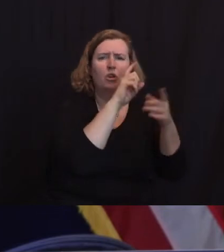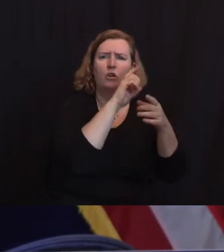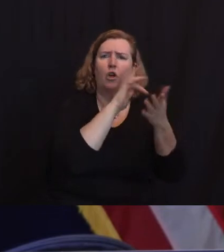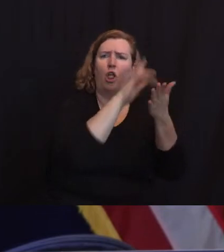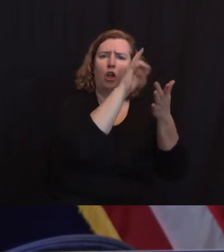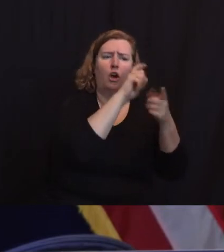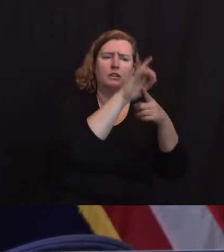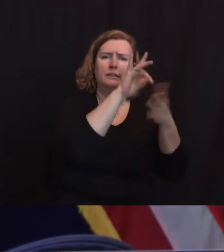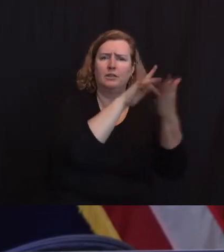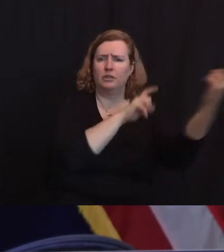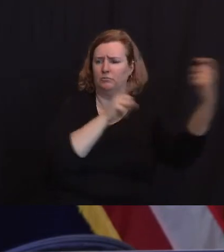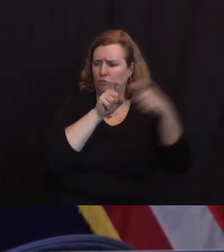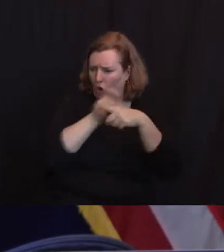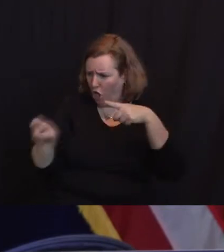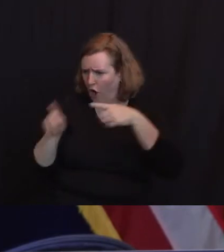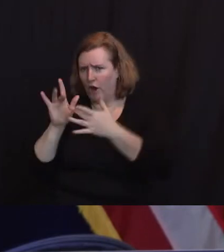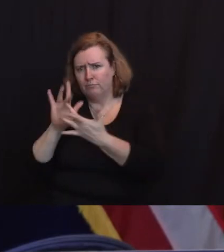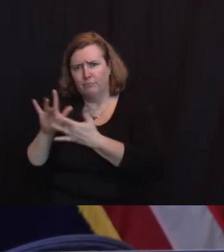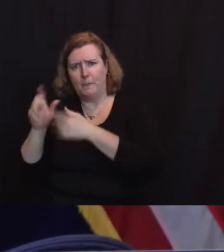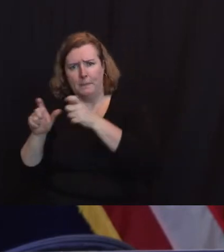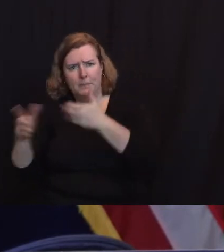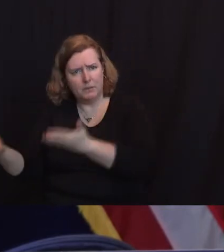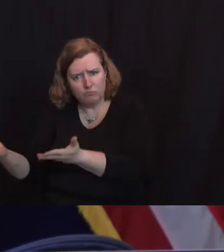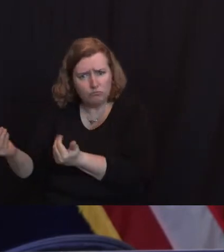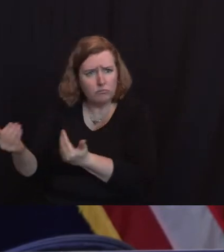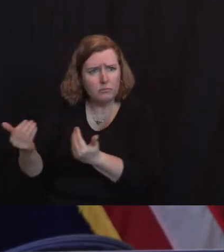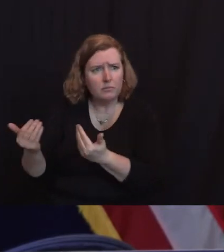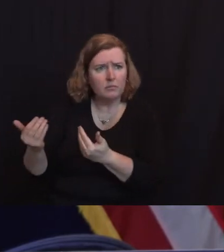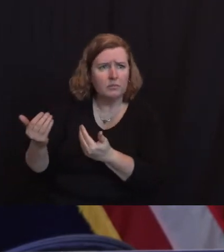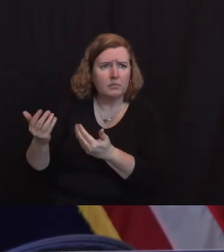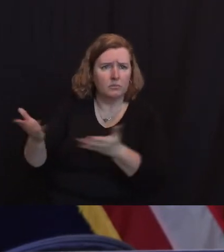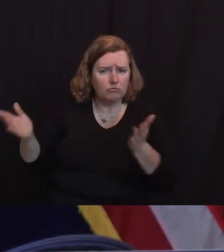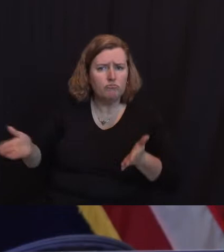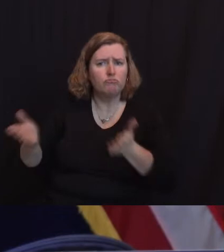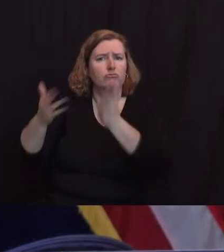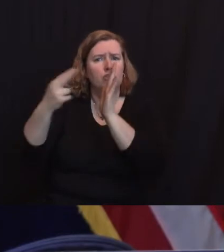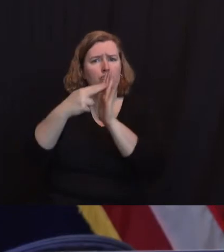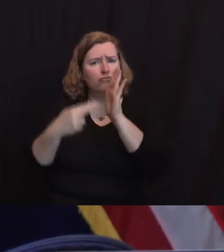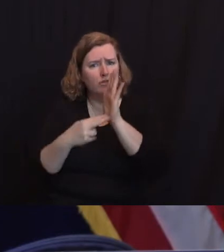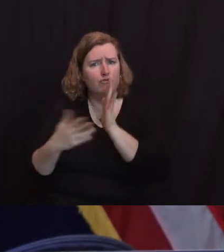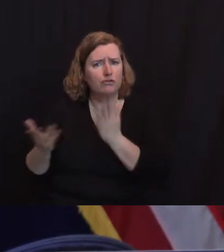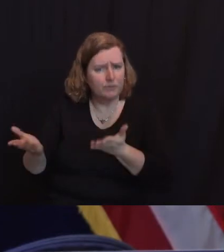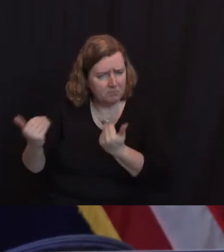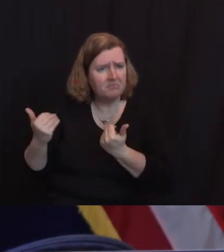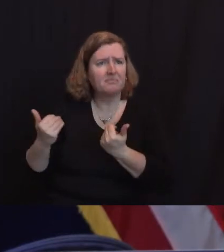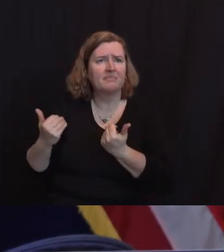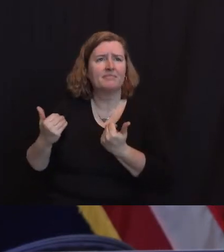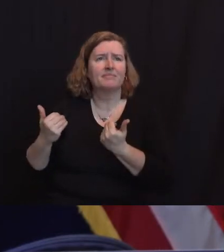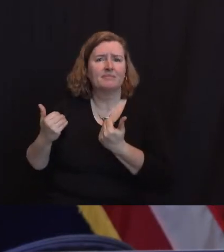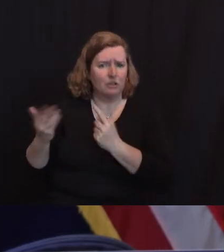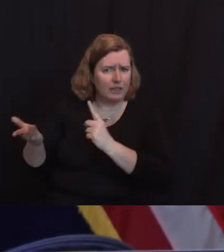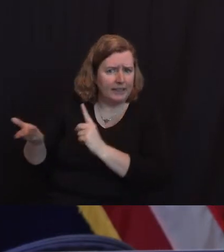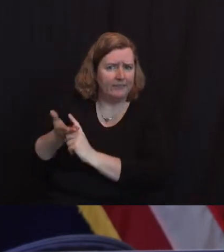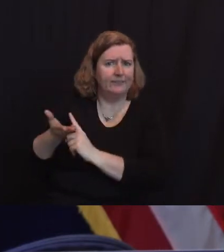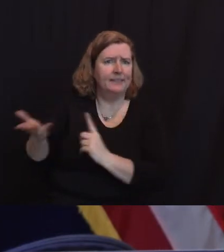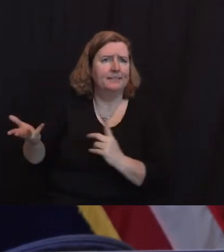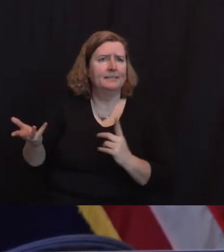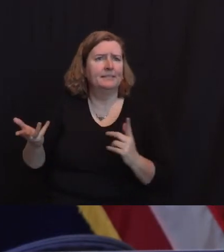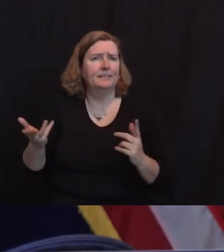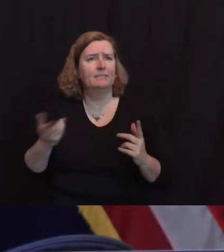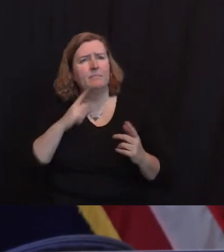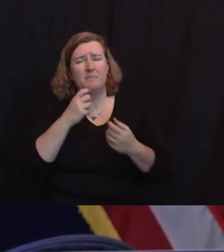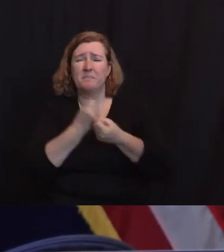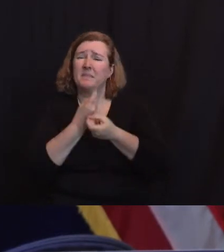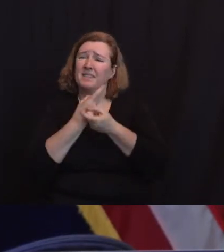minority populations to register and make appointments in the same phone call, and that's really making a difference up